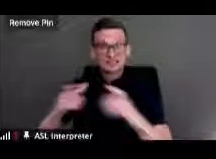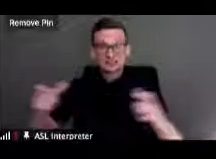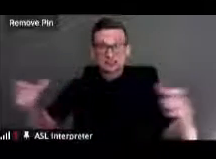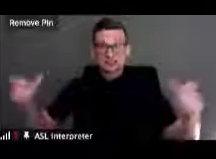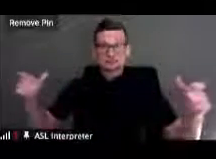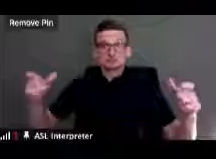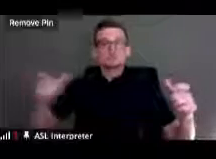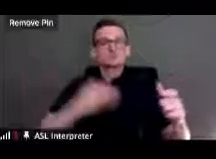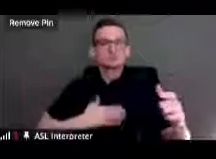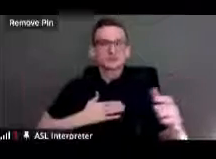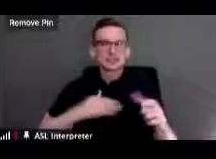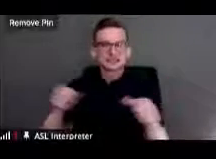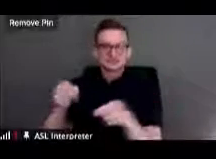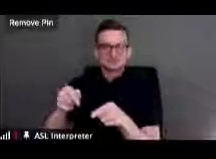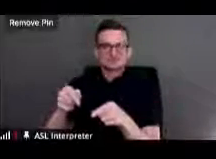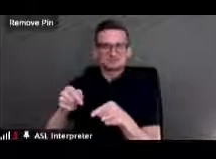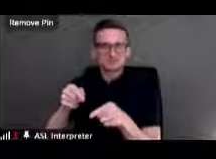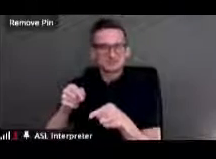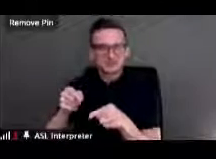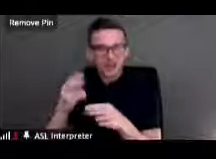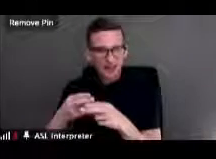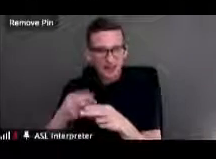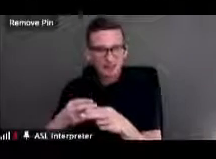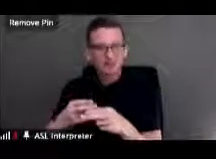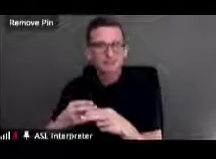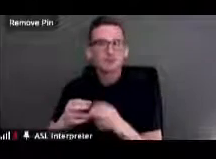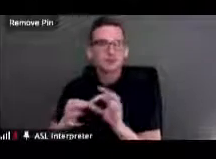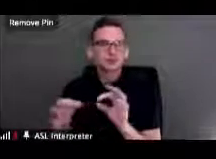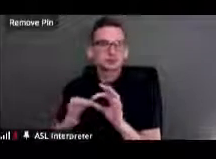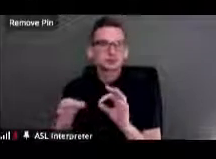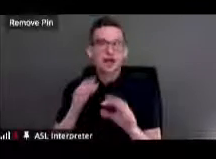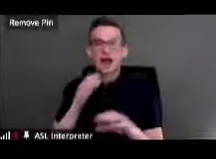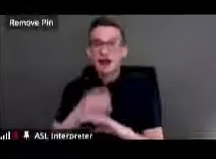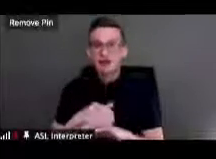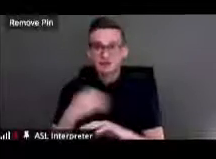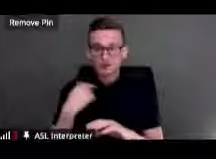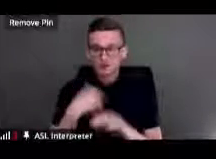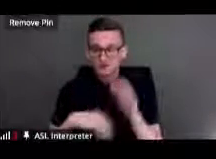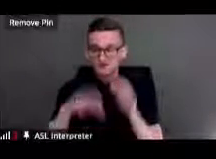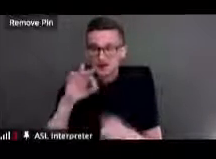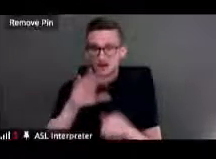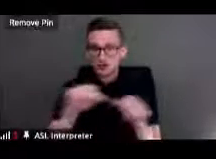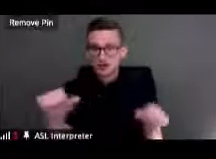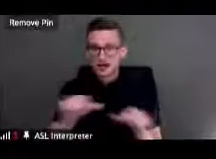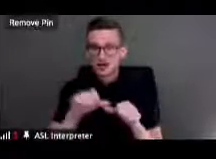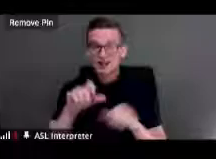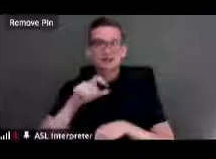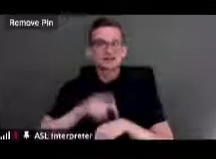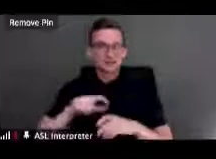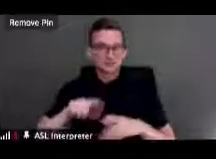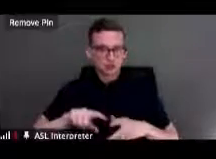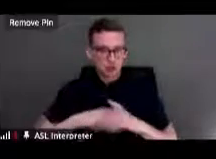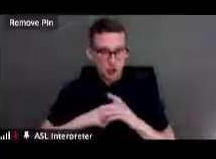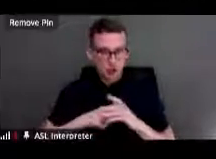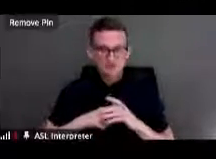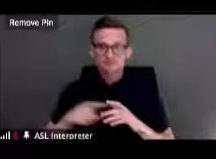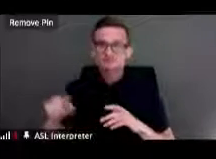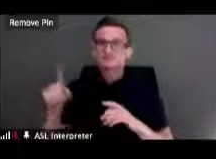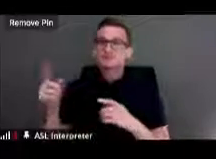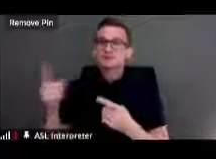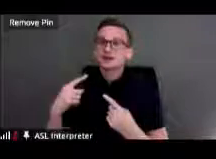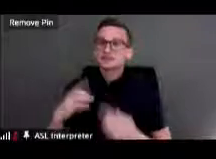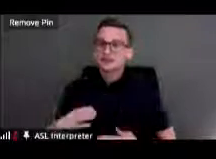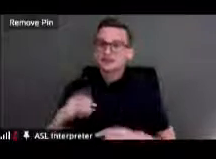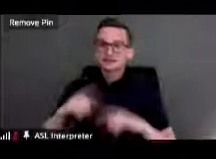to locate your area, your timer will begin. Attendees will not be able to share their screen. We are also joined by